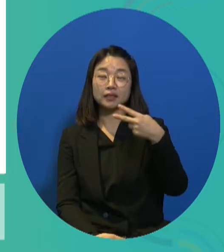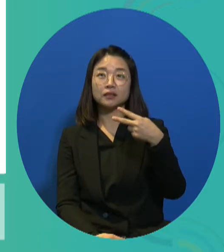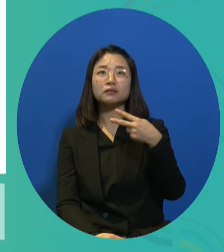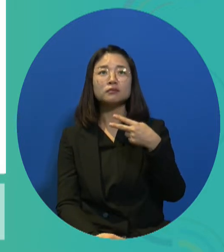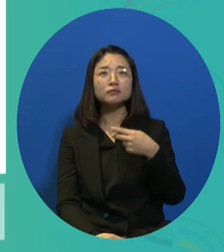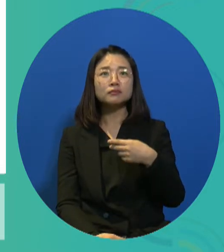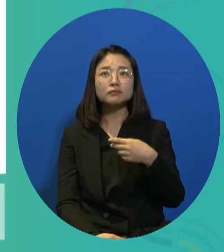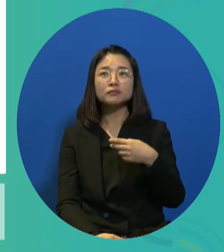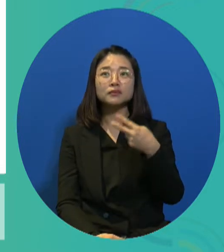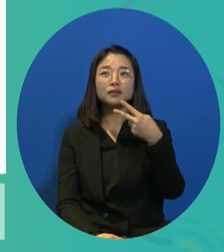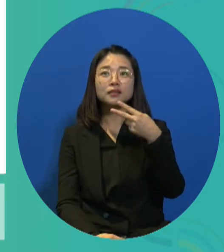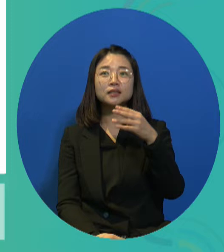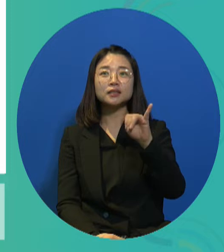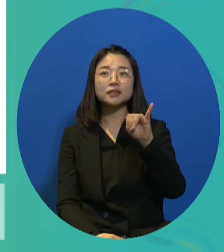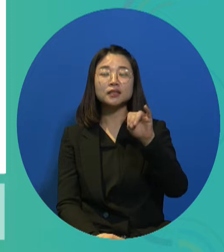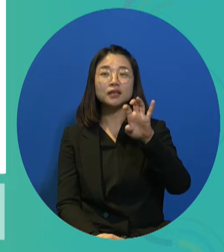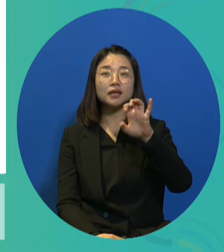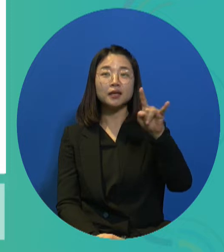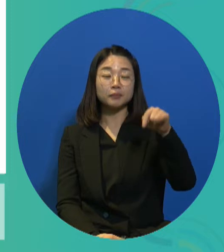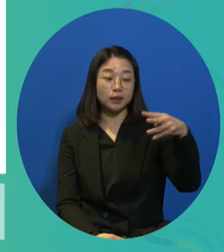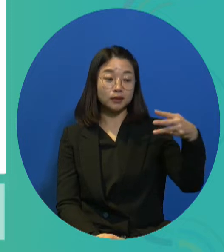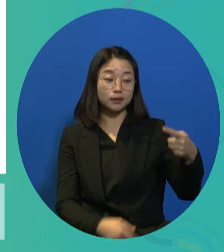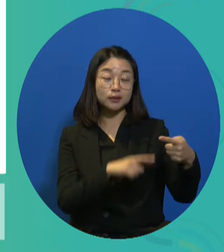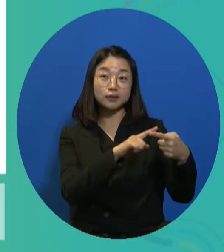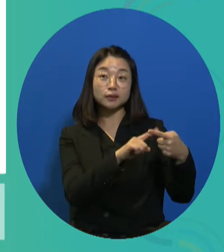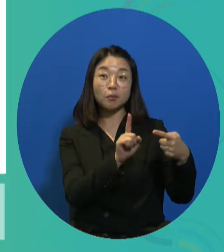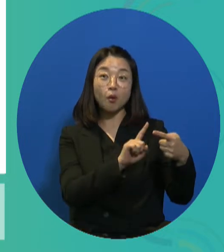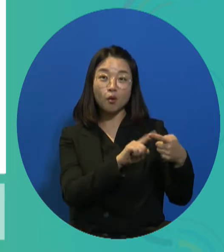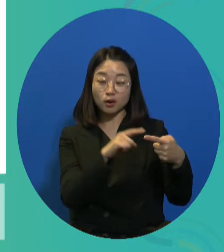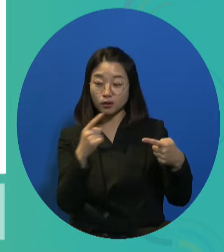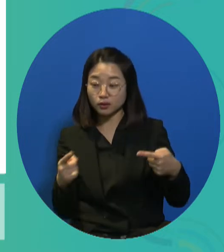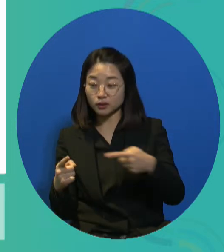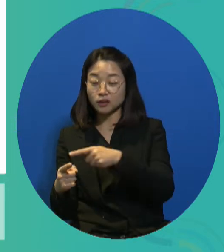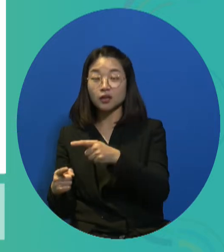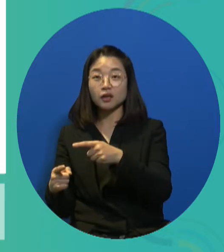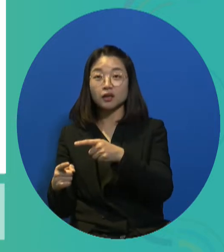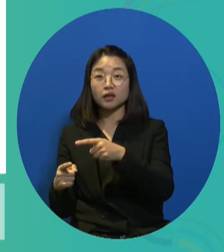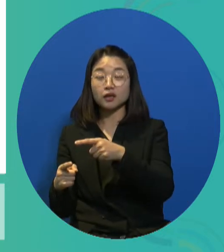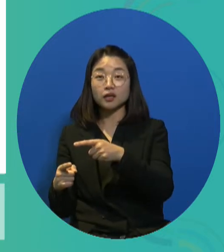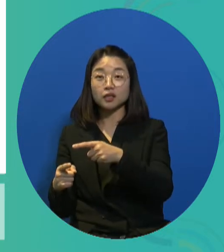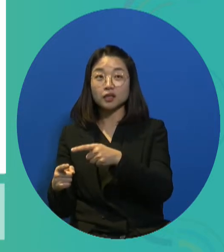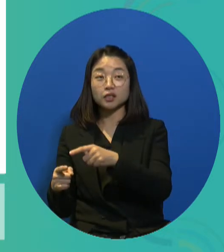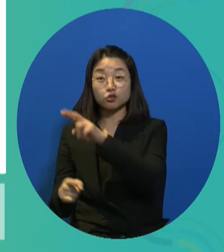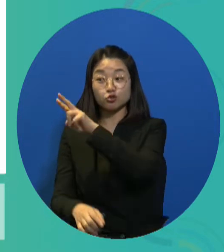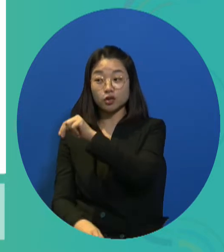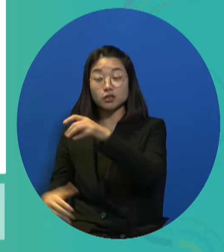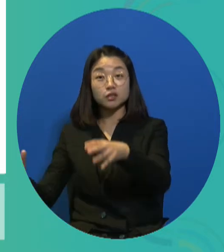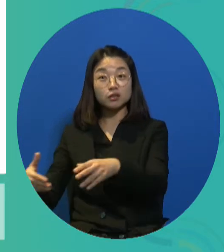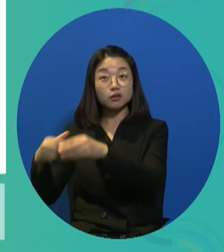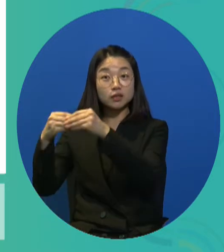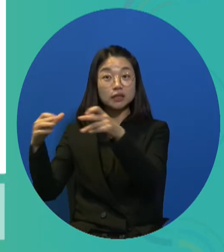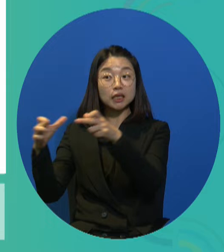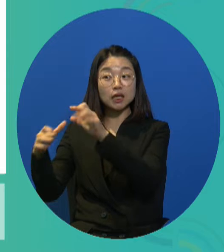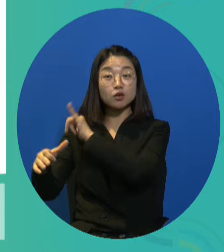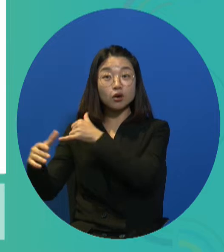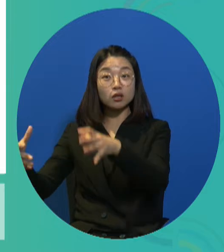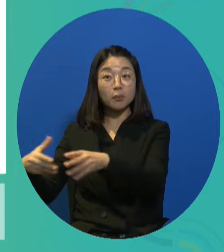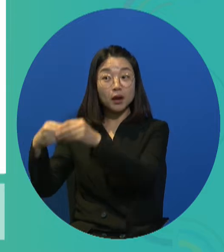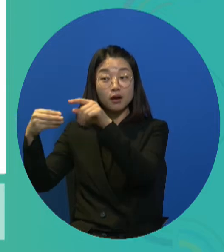under the optional protocol of the United Nations Convention on the Rights of Disabled People, or